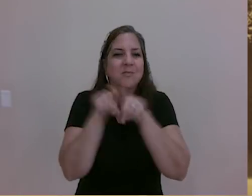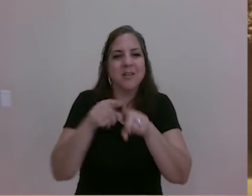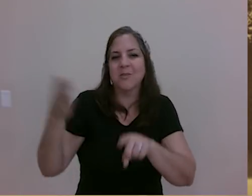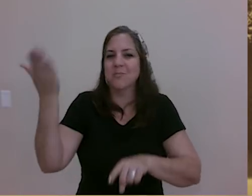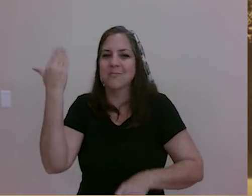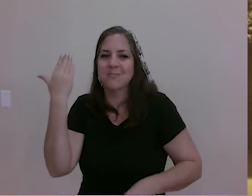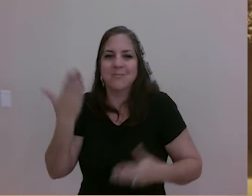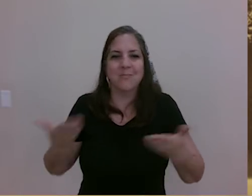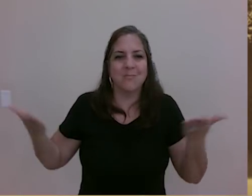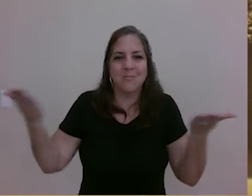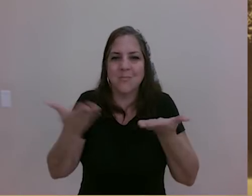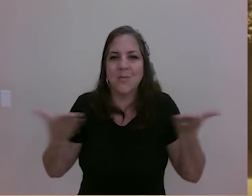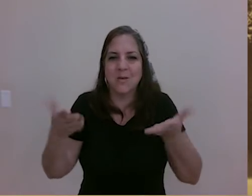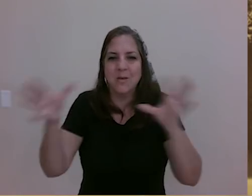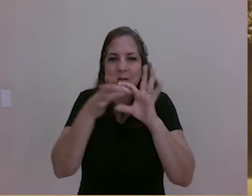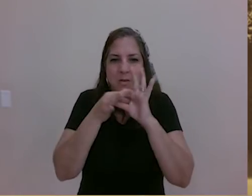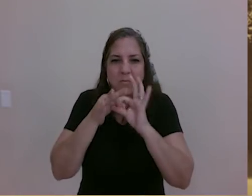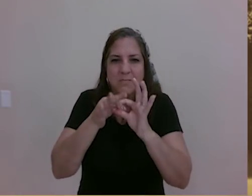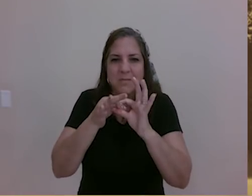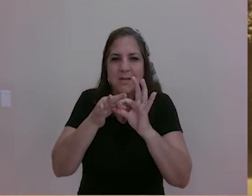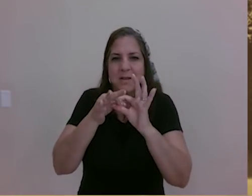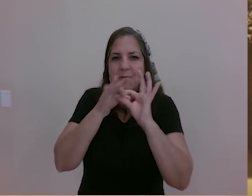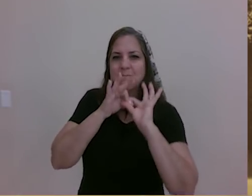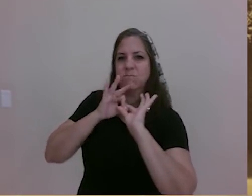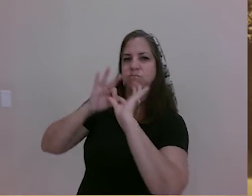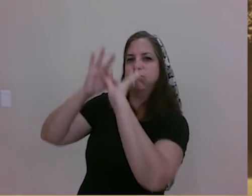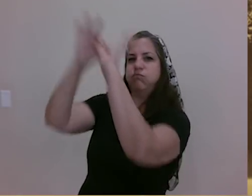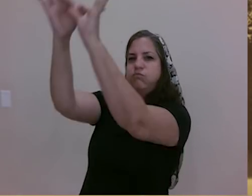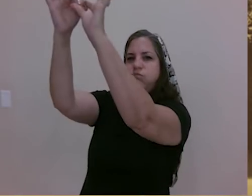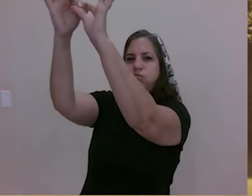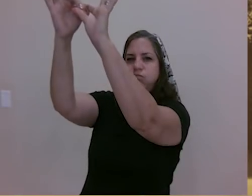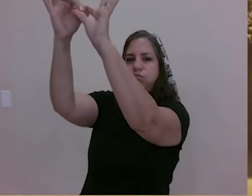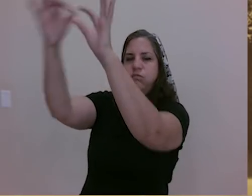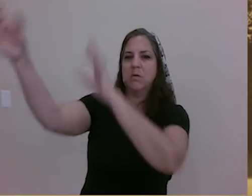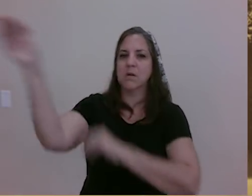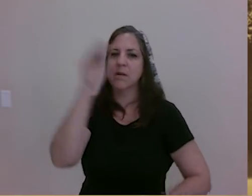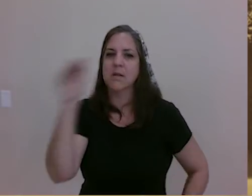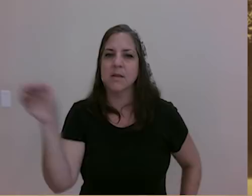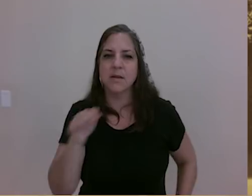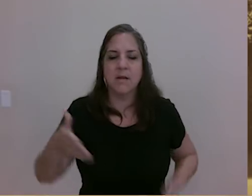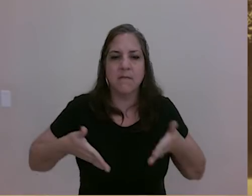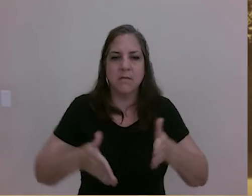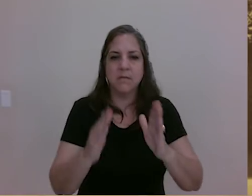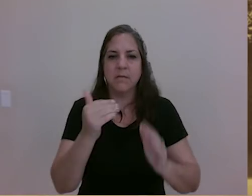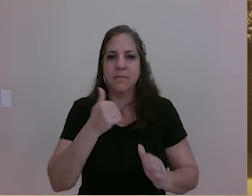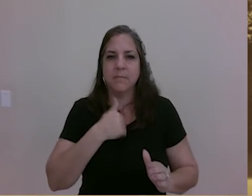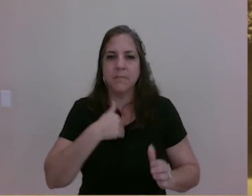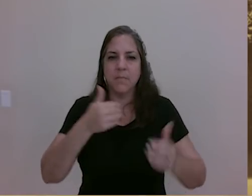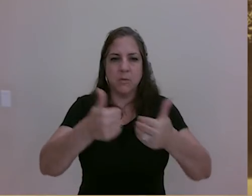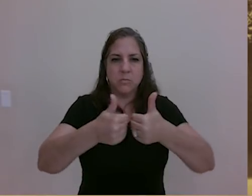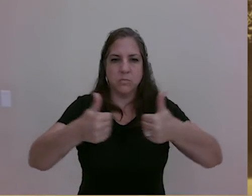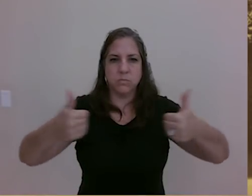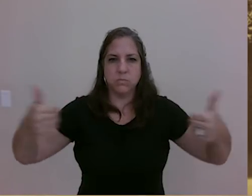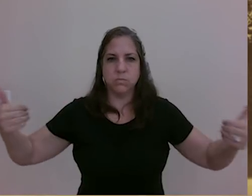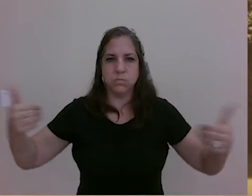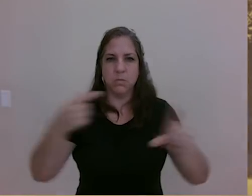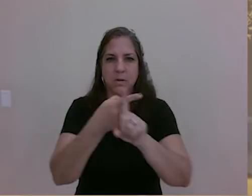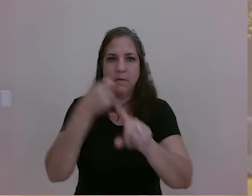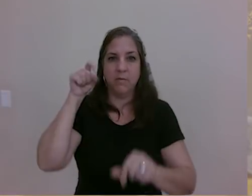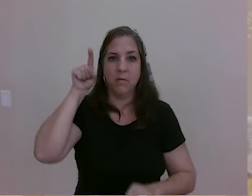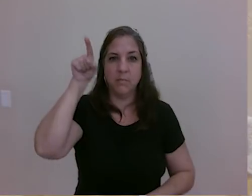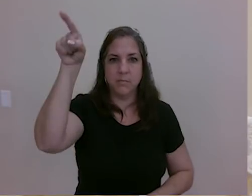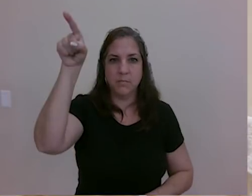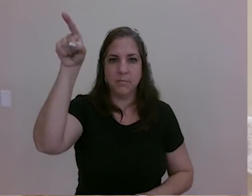there and unite myself wholly to you. Never permit me to be separated from